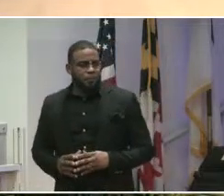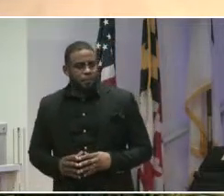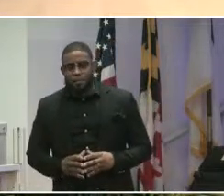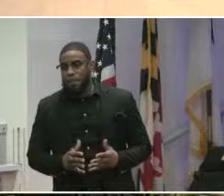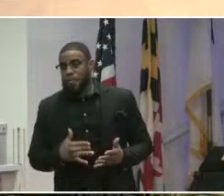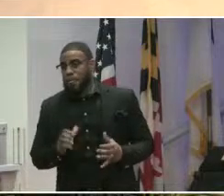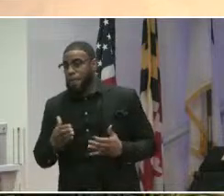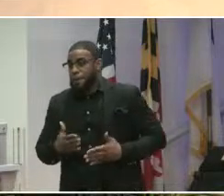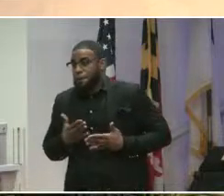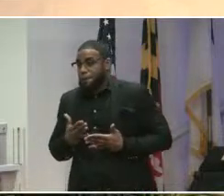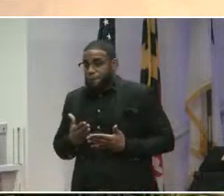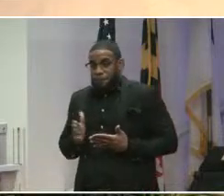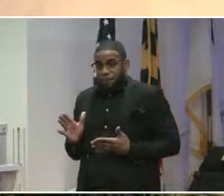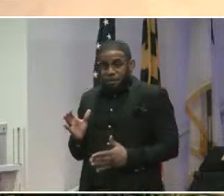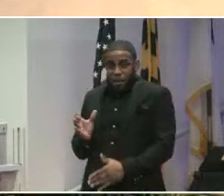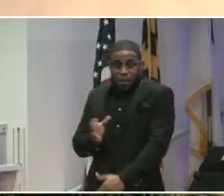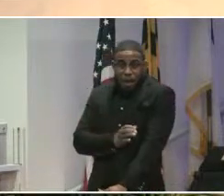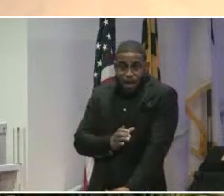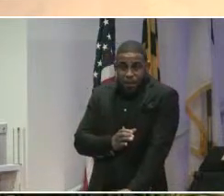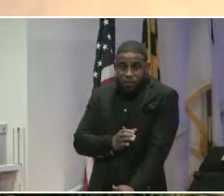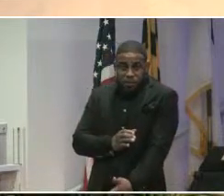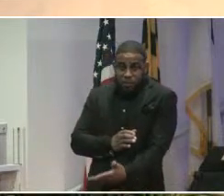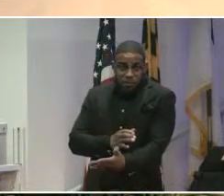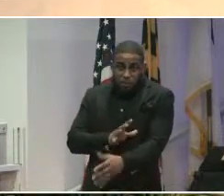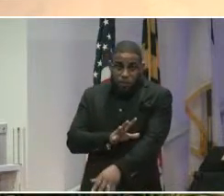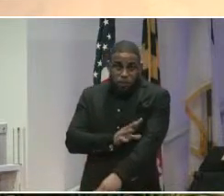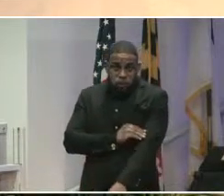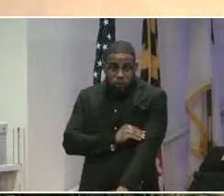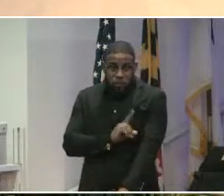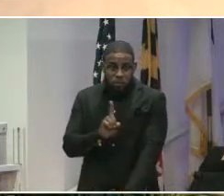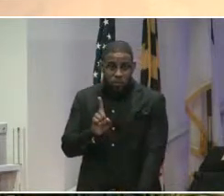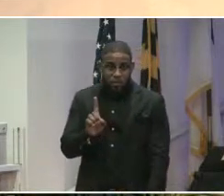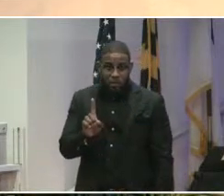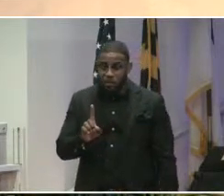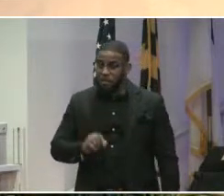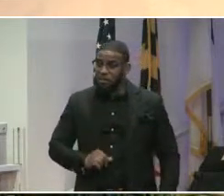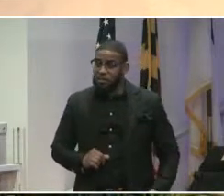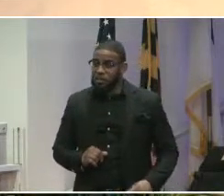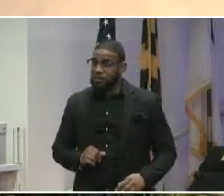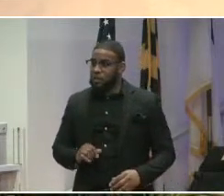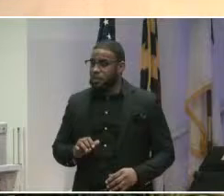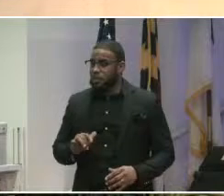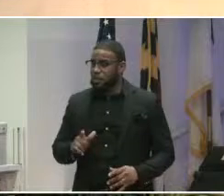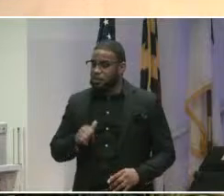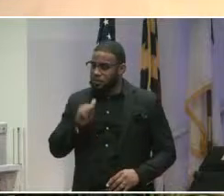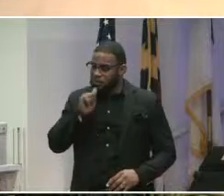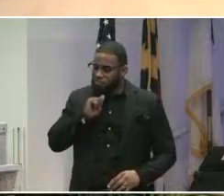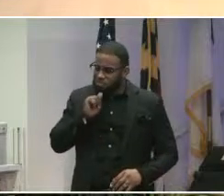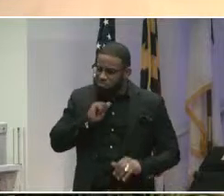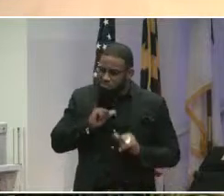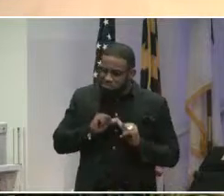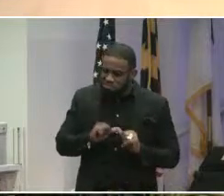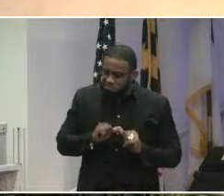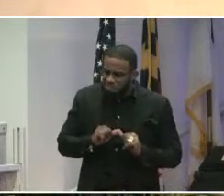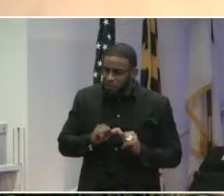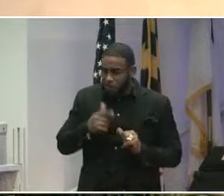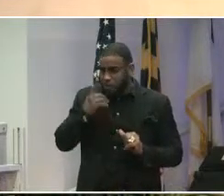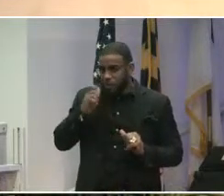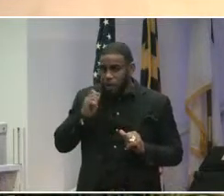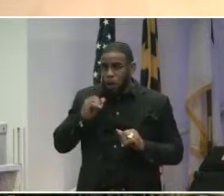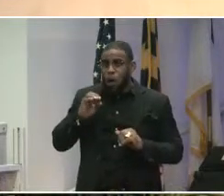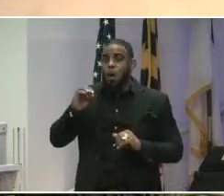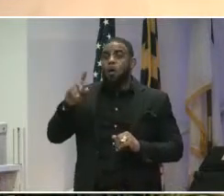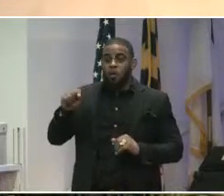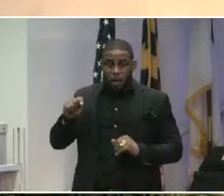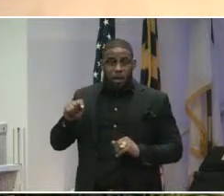And I'm so glad that her power didn't go out, that she hung in there. Because